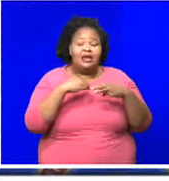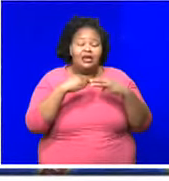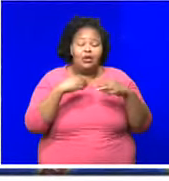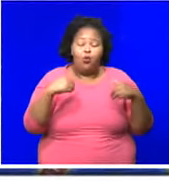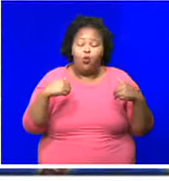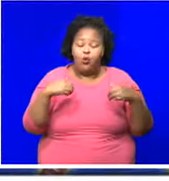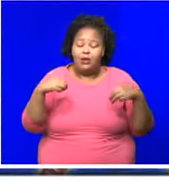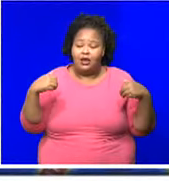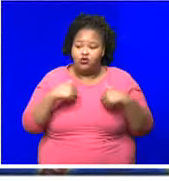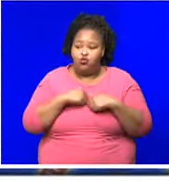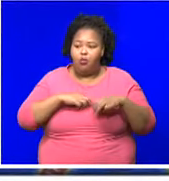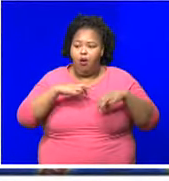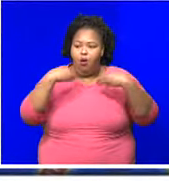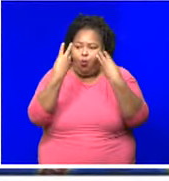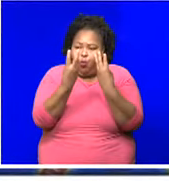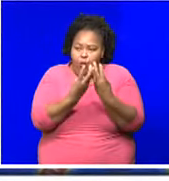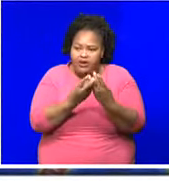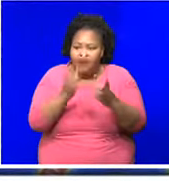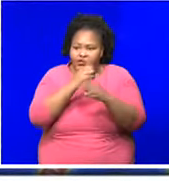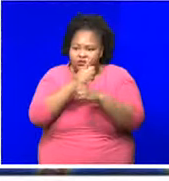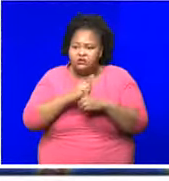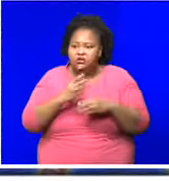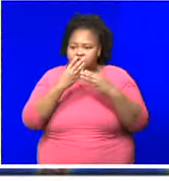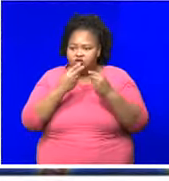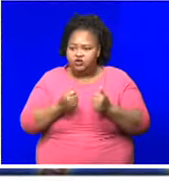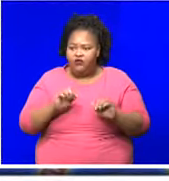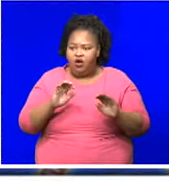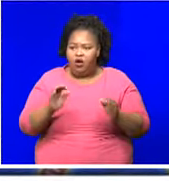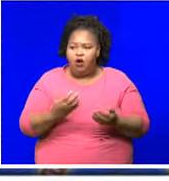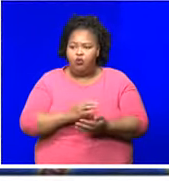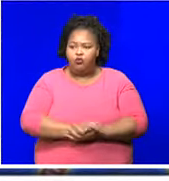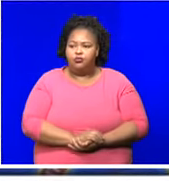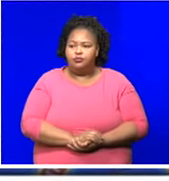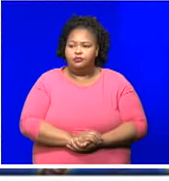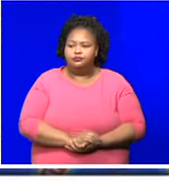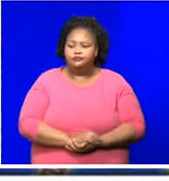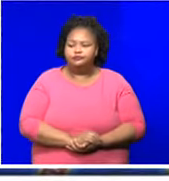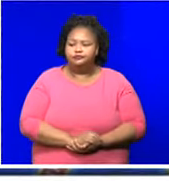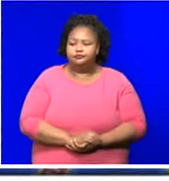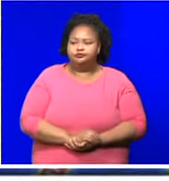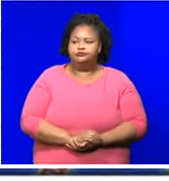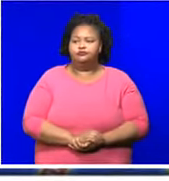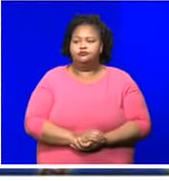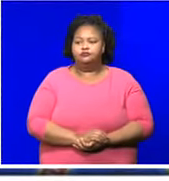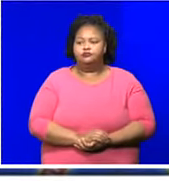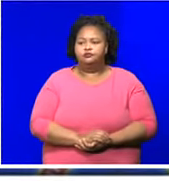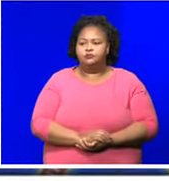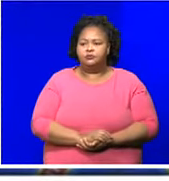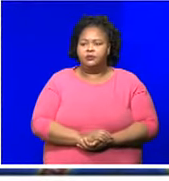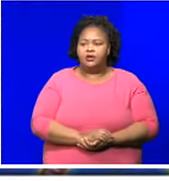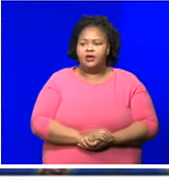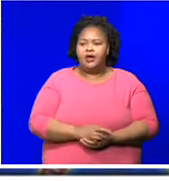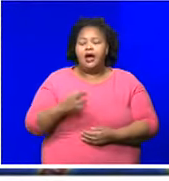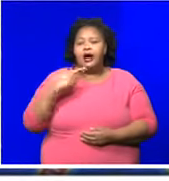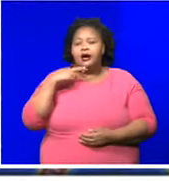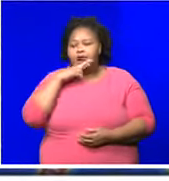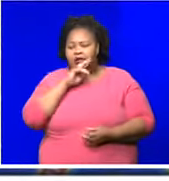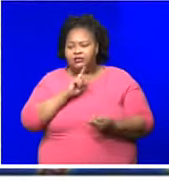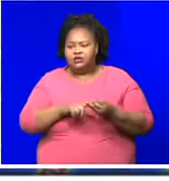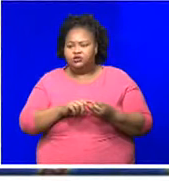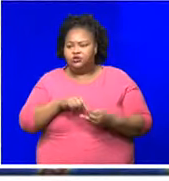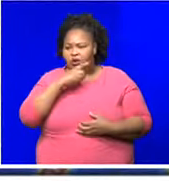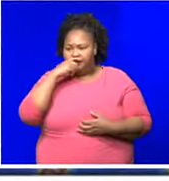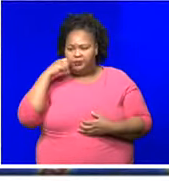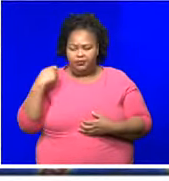retreat are really great to the economy. There'll be economic stimulation. There will be a lot of